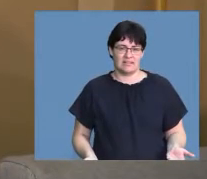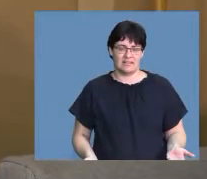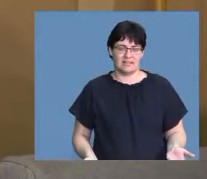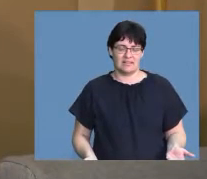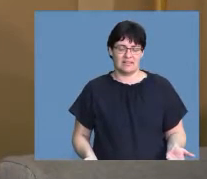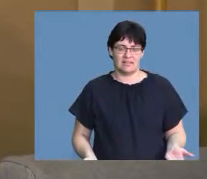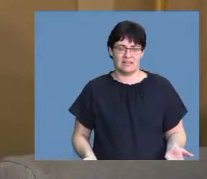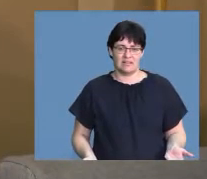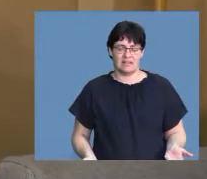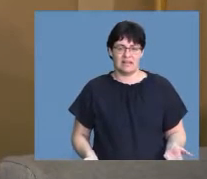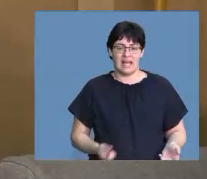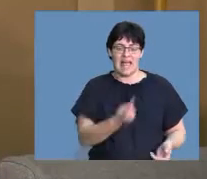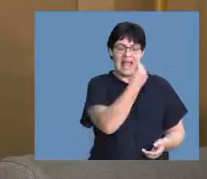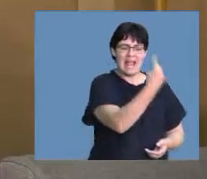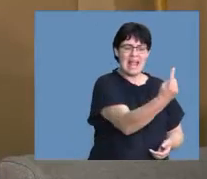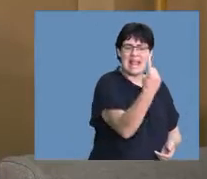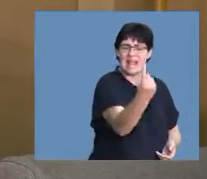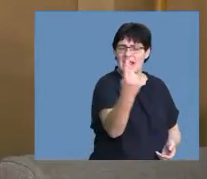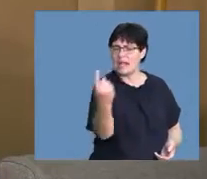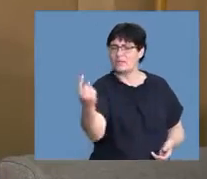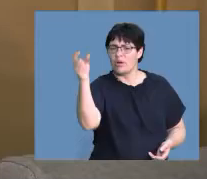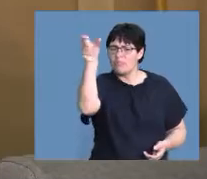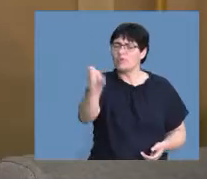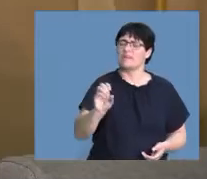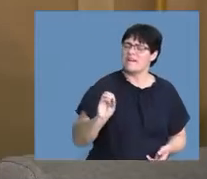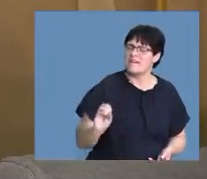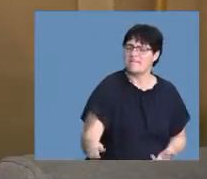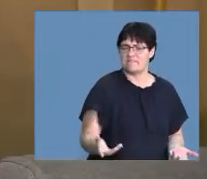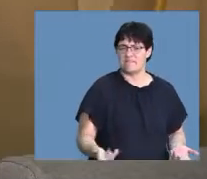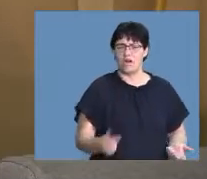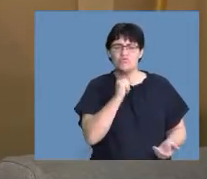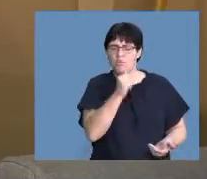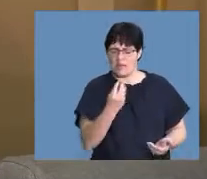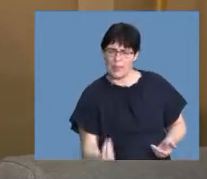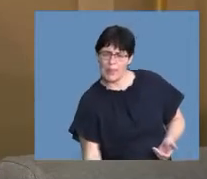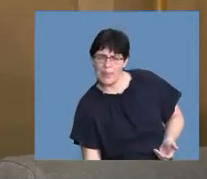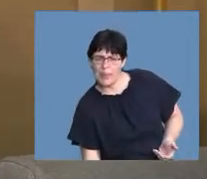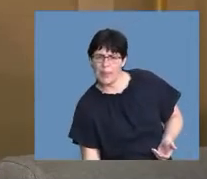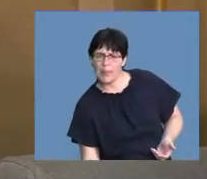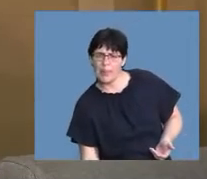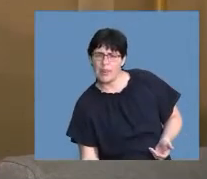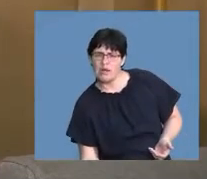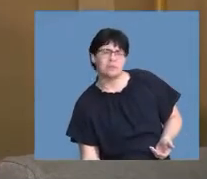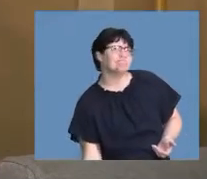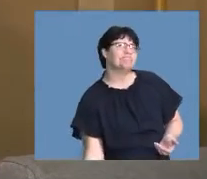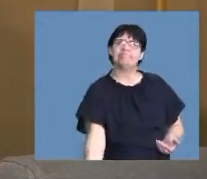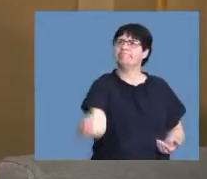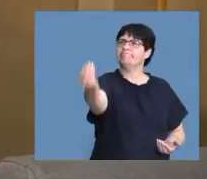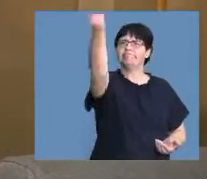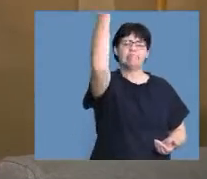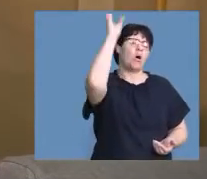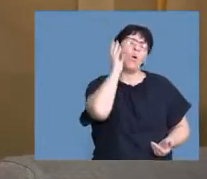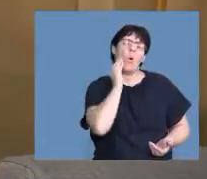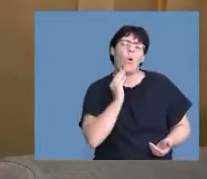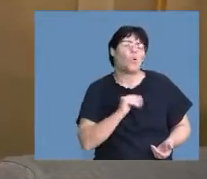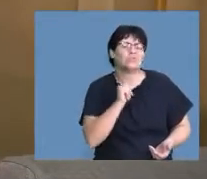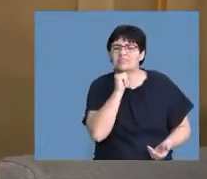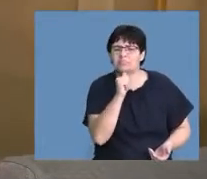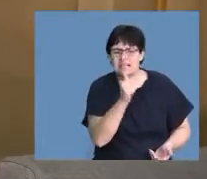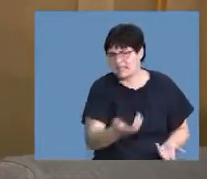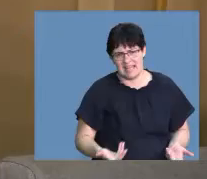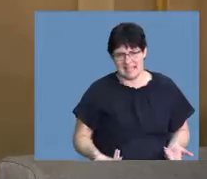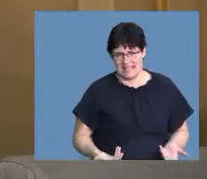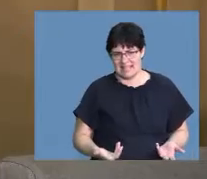Every single person has it. It doesn't matter who you are, from when you're little all the way up to your however old person who